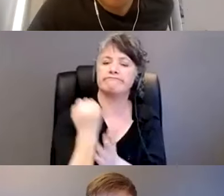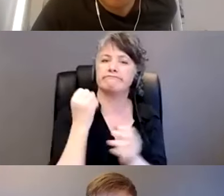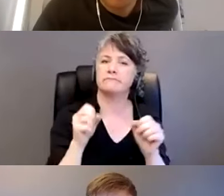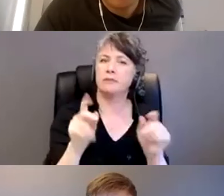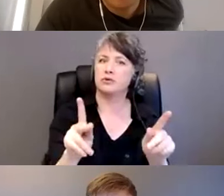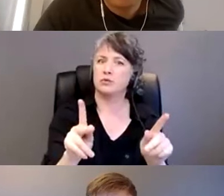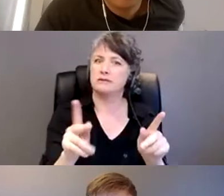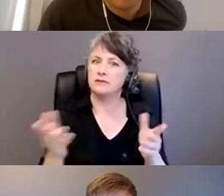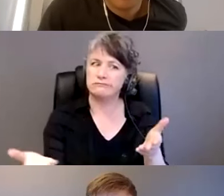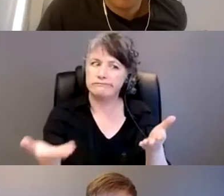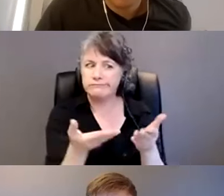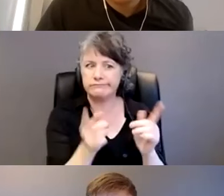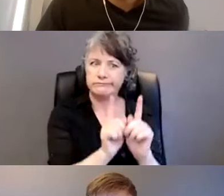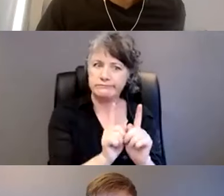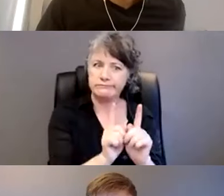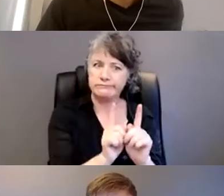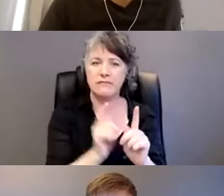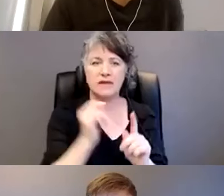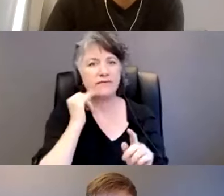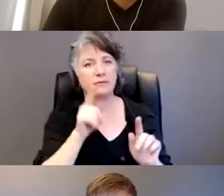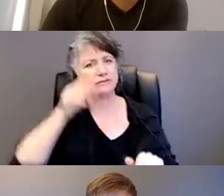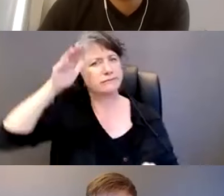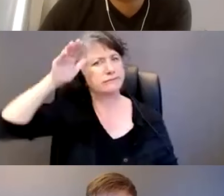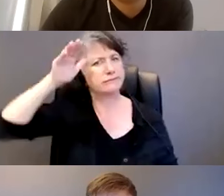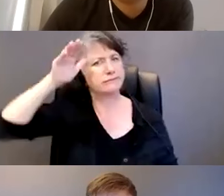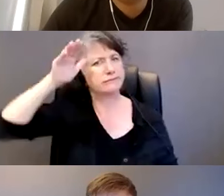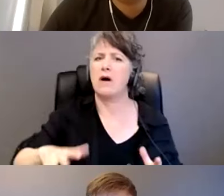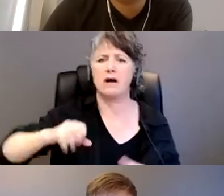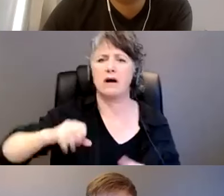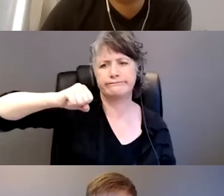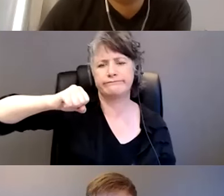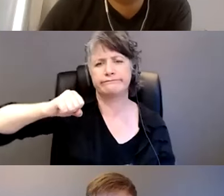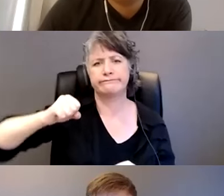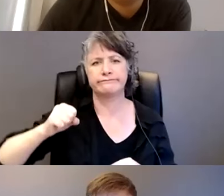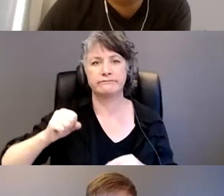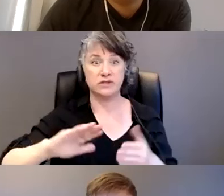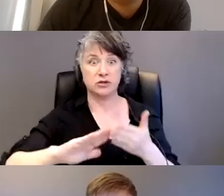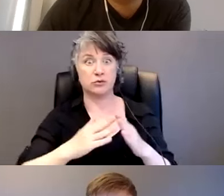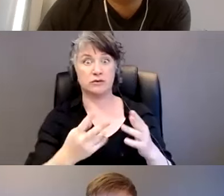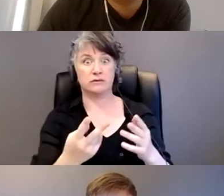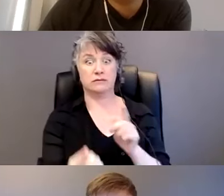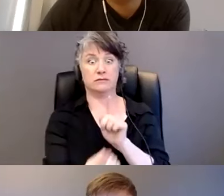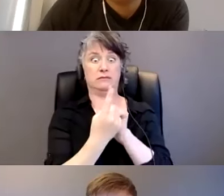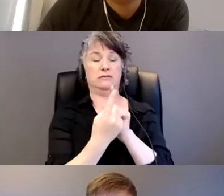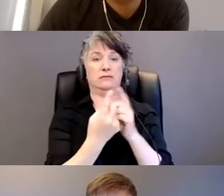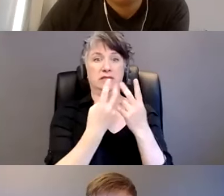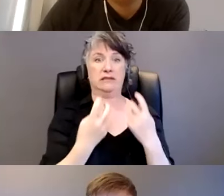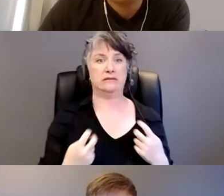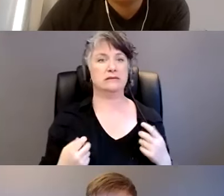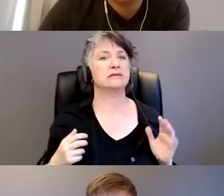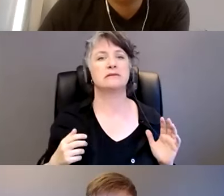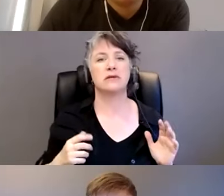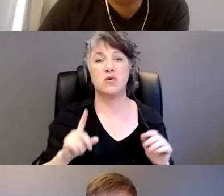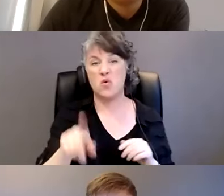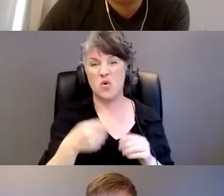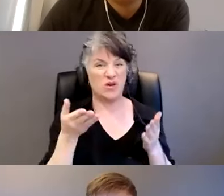is not cooperating, because if they refuse an assessment in the community, sometimes the only possible way